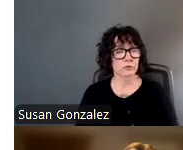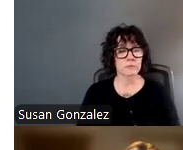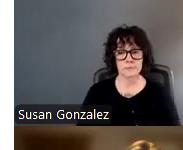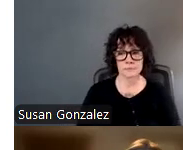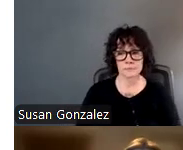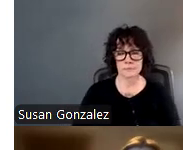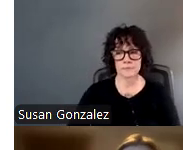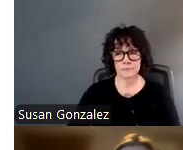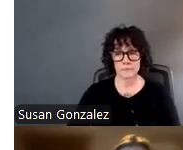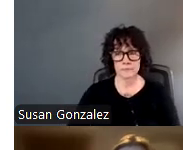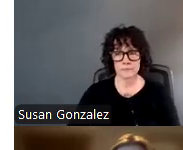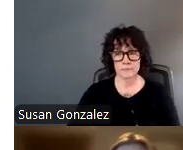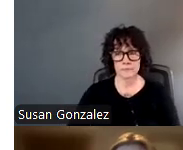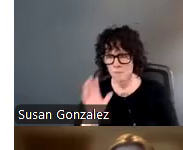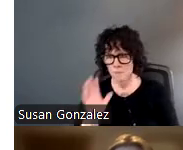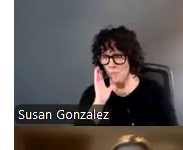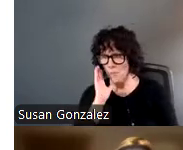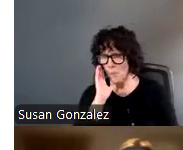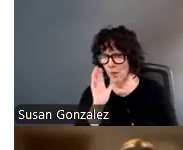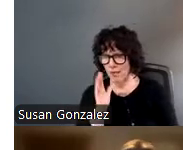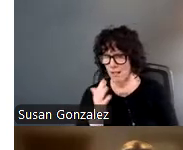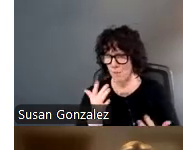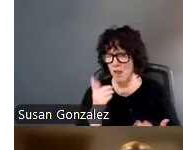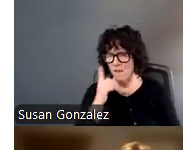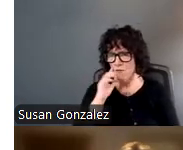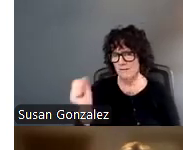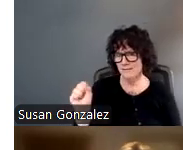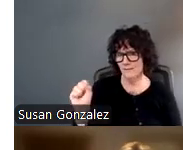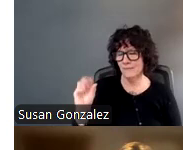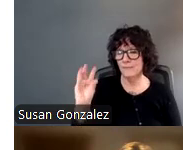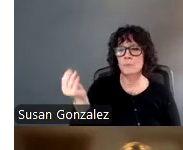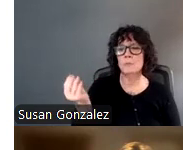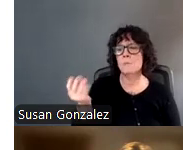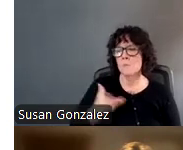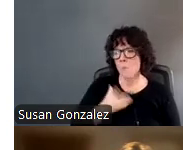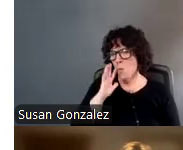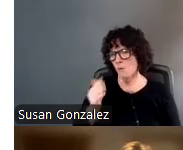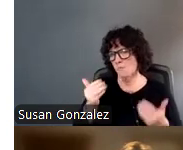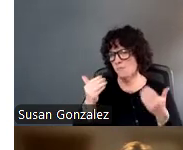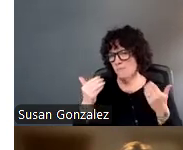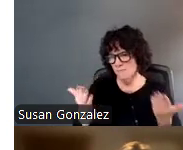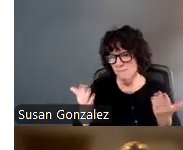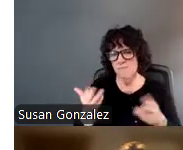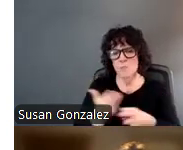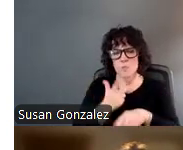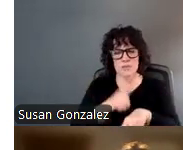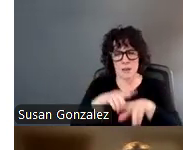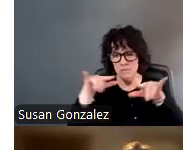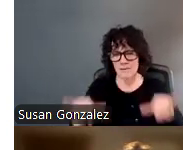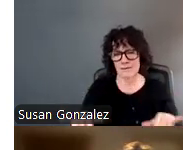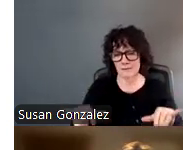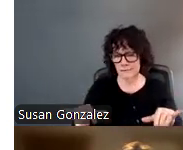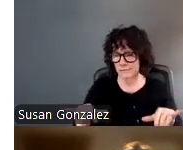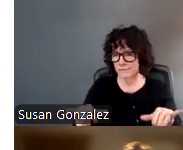for Steph or someone to give me a cue. Thank you. We will be using simultaneous interpretation for the rest of this announcement.